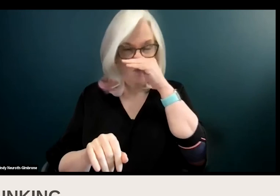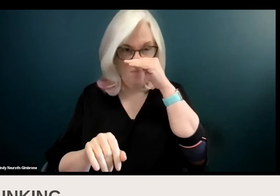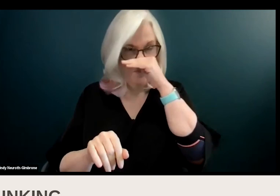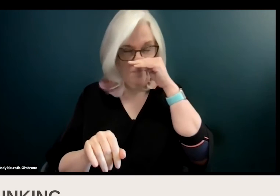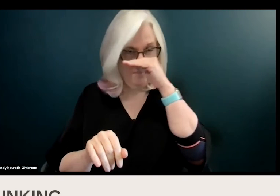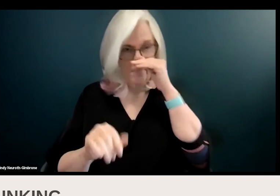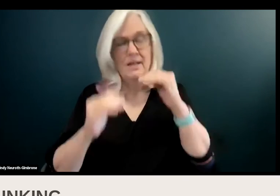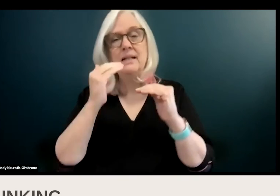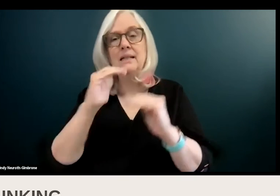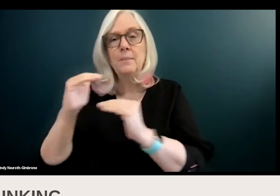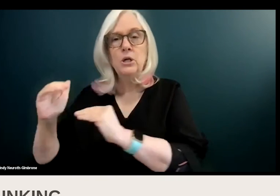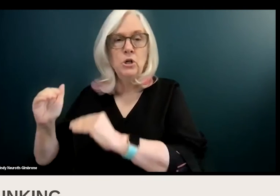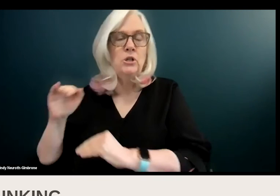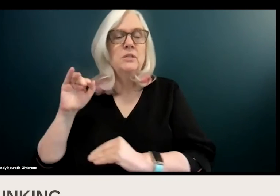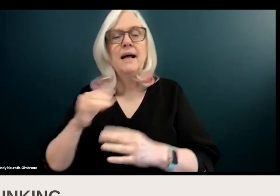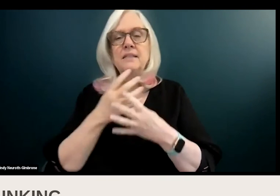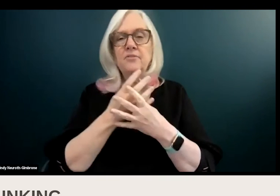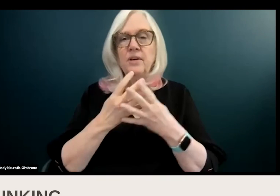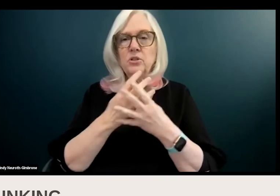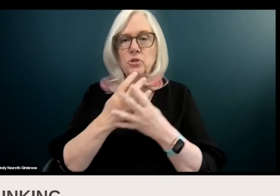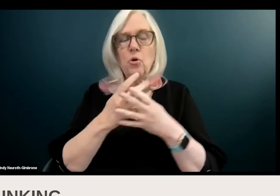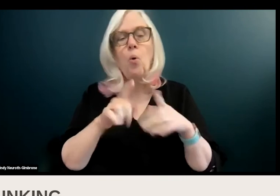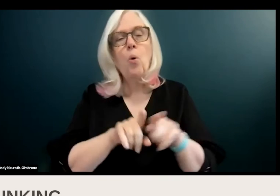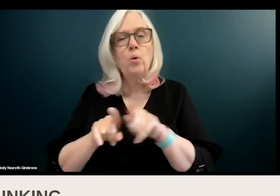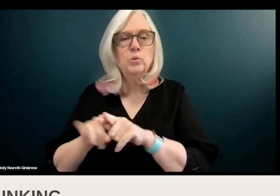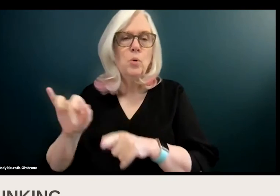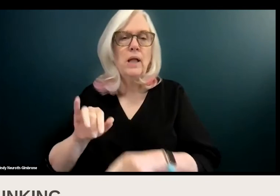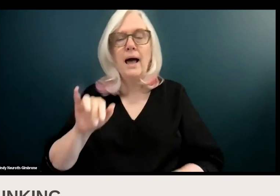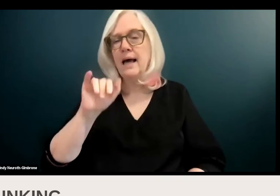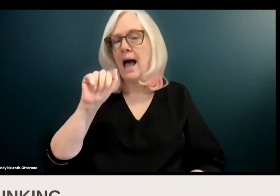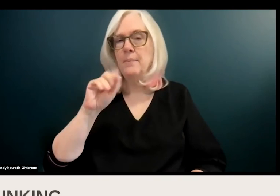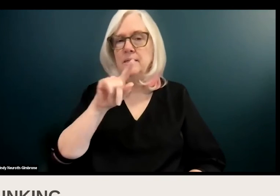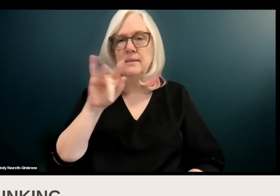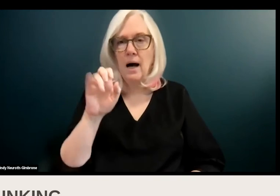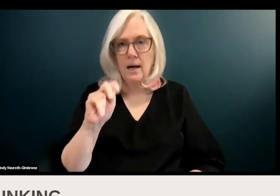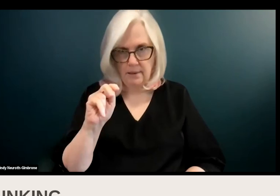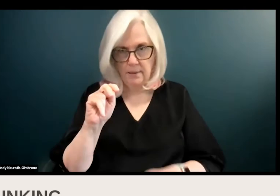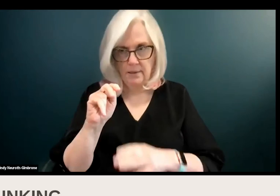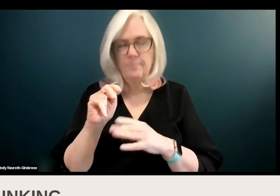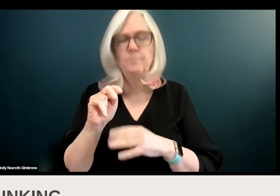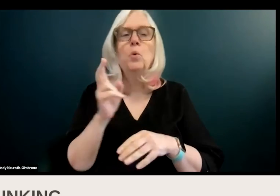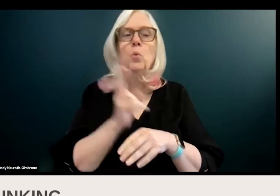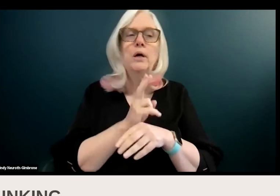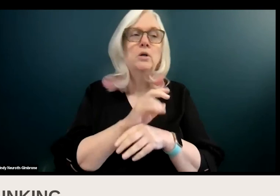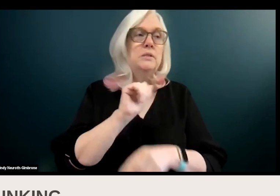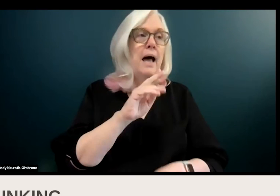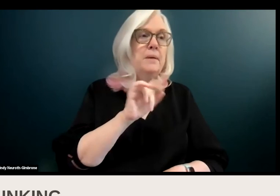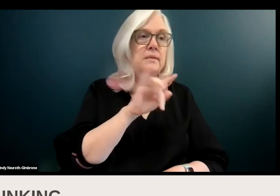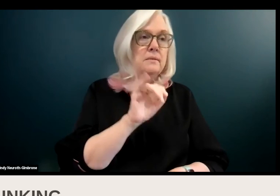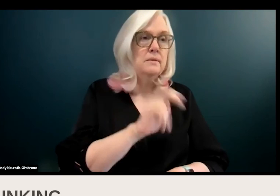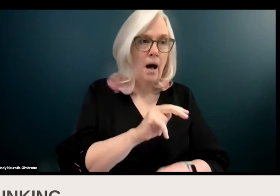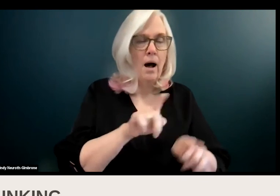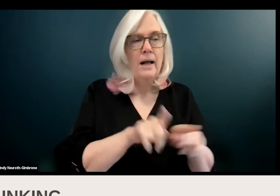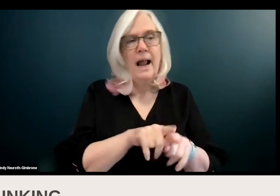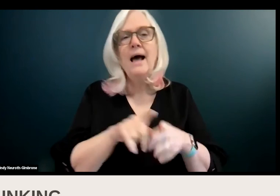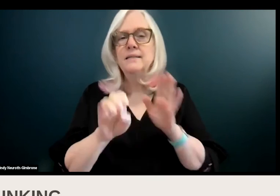filters, also like on Amazon. So in our Amazon lesson with databases, before we go to anything that is actually a high-level database from the library,